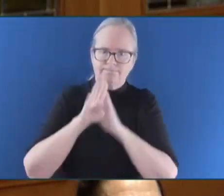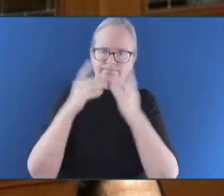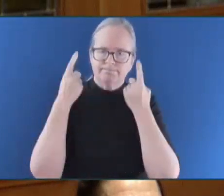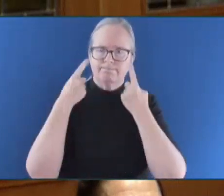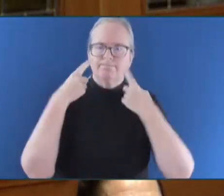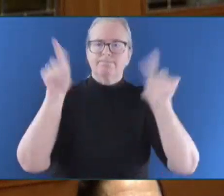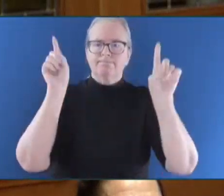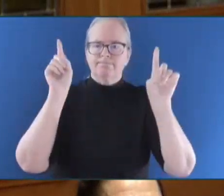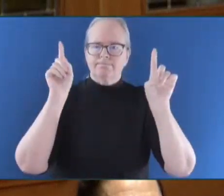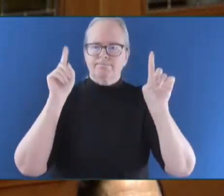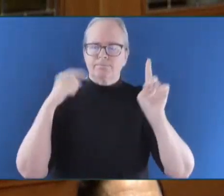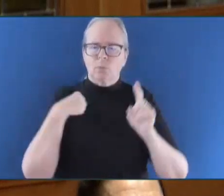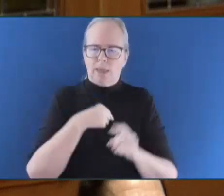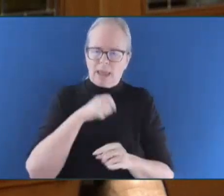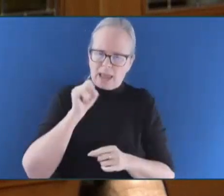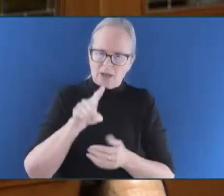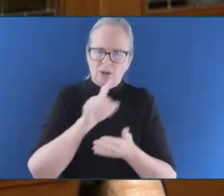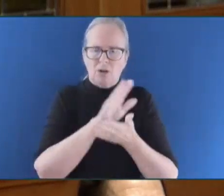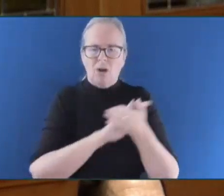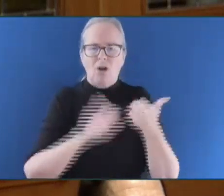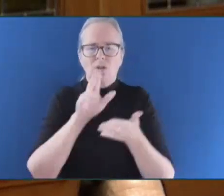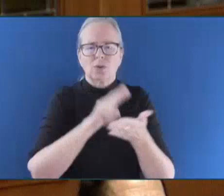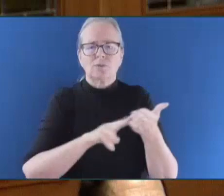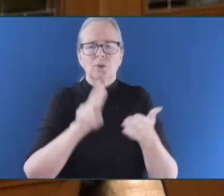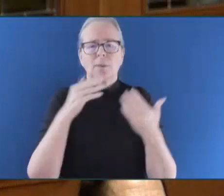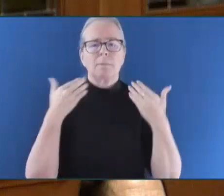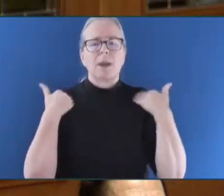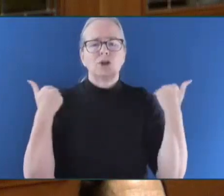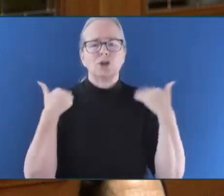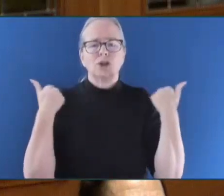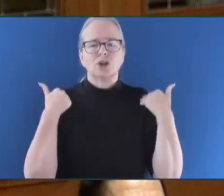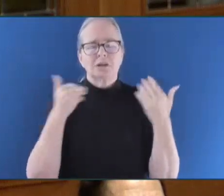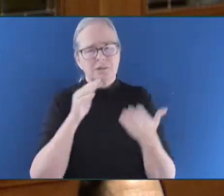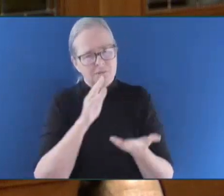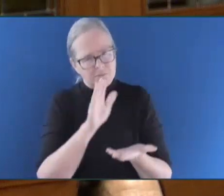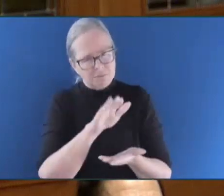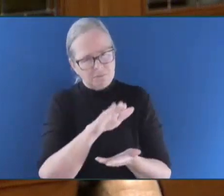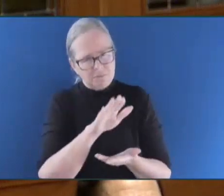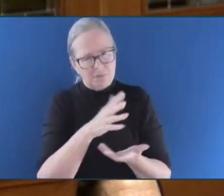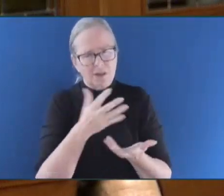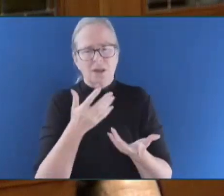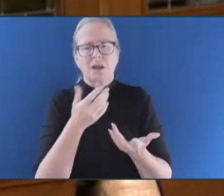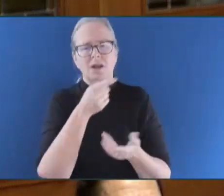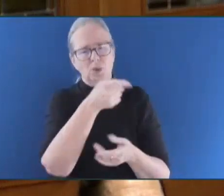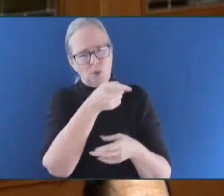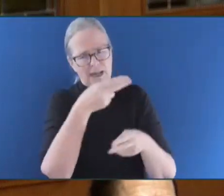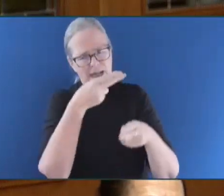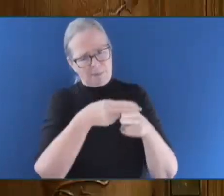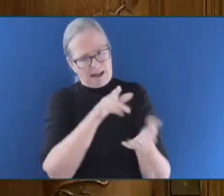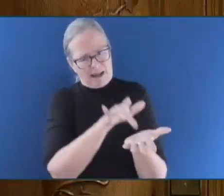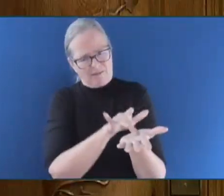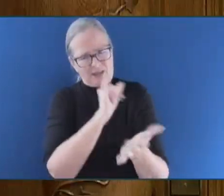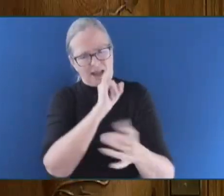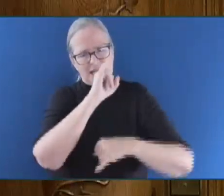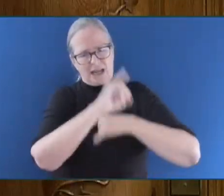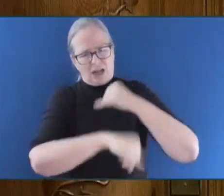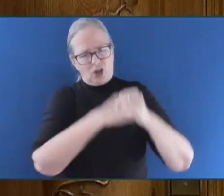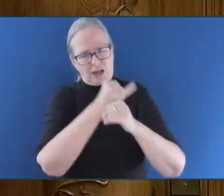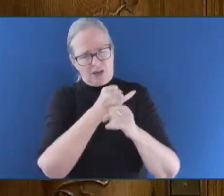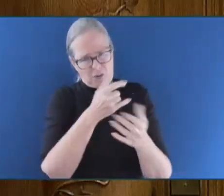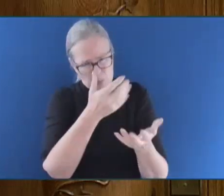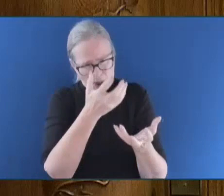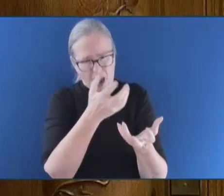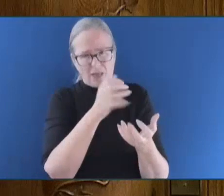known as a jurisdiction that takes advantage of international students. Is this the reputation we want? Minister of